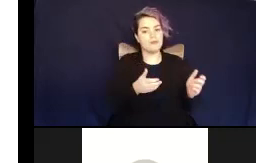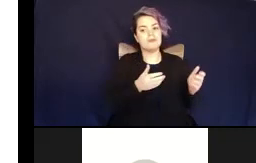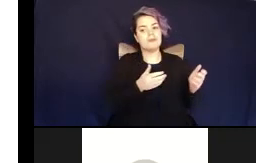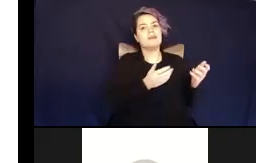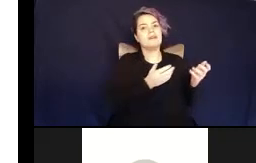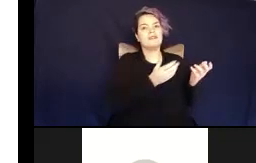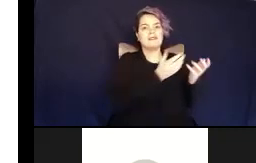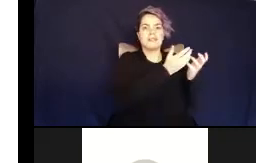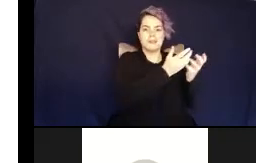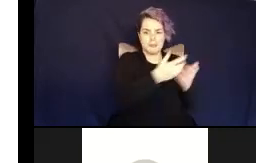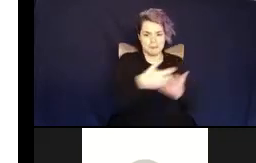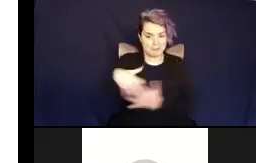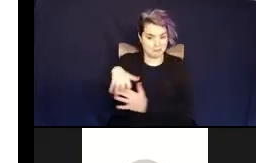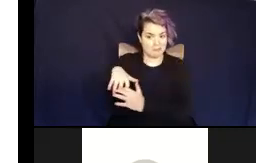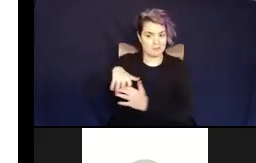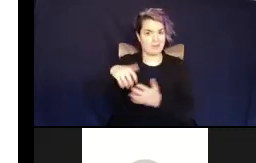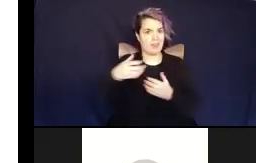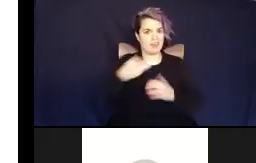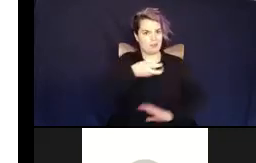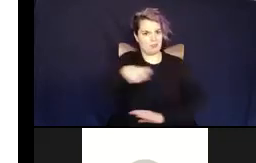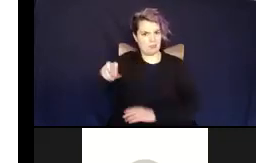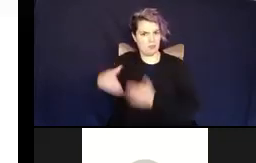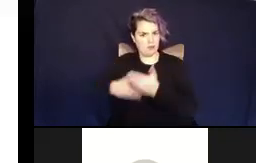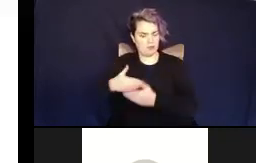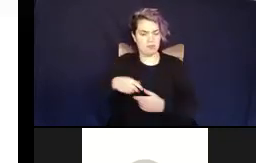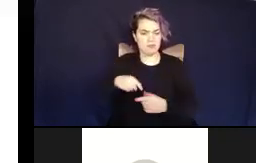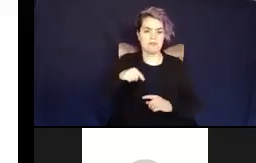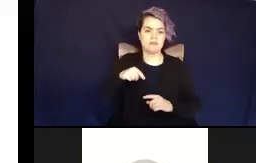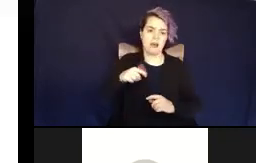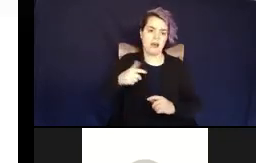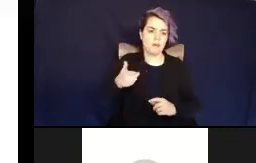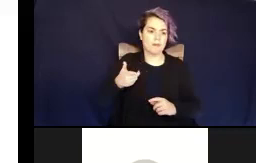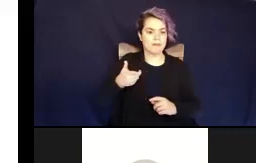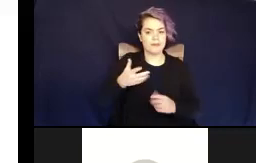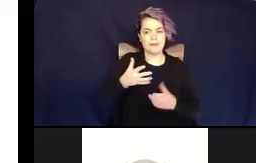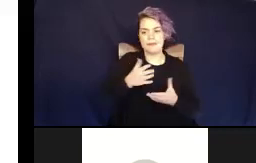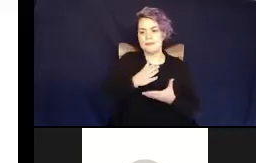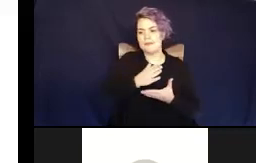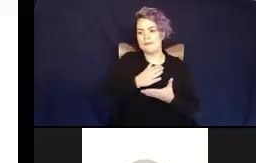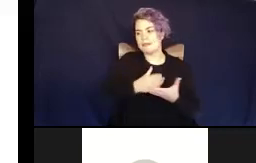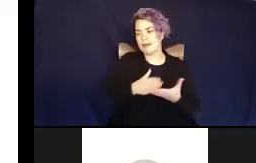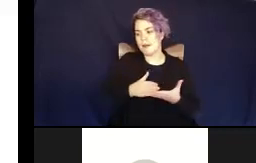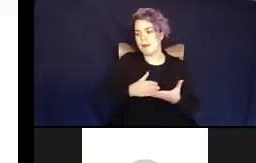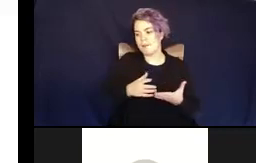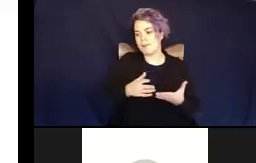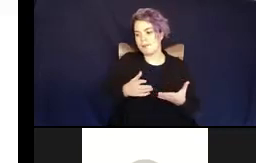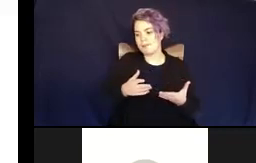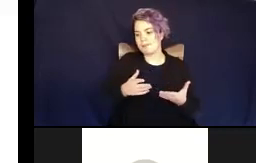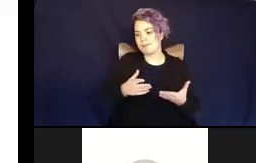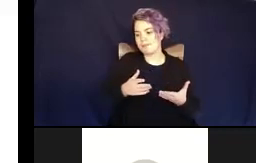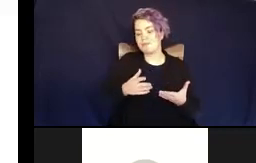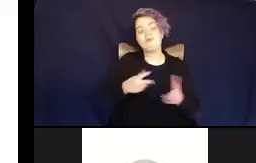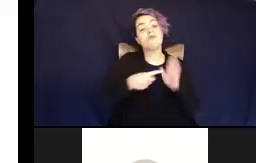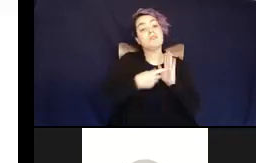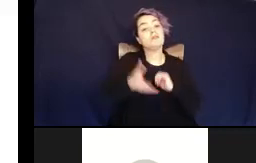done, arguably, with a video assessment, like, what used to be a face-to-face assessment